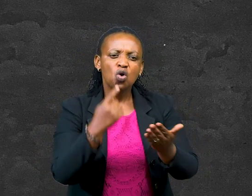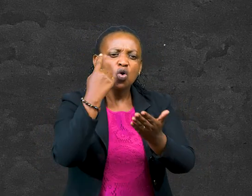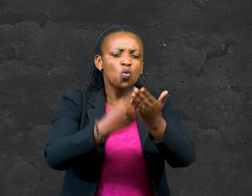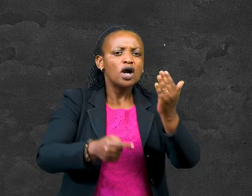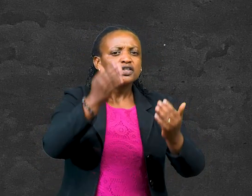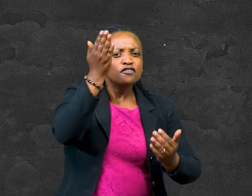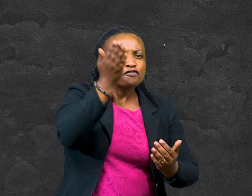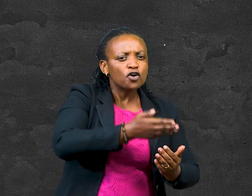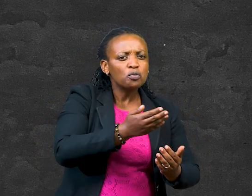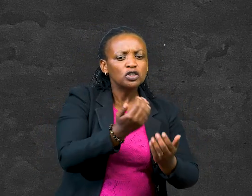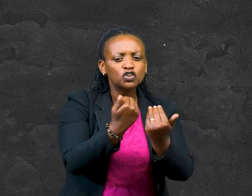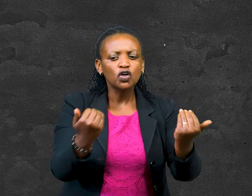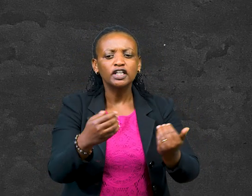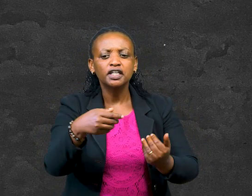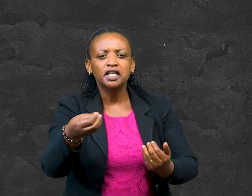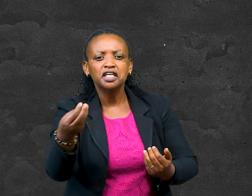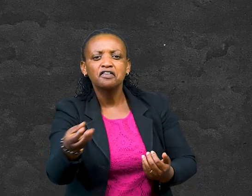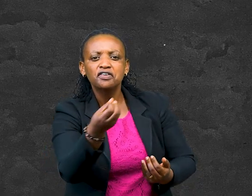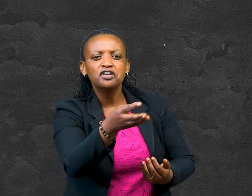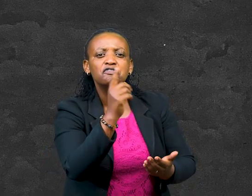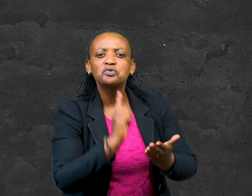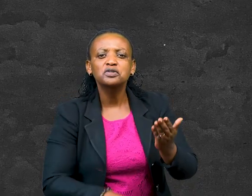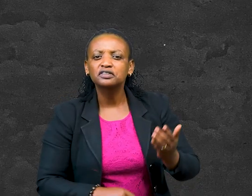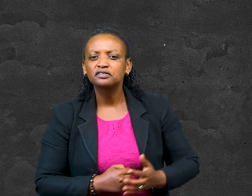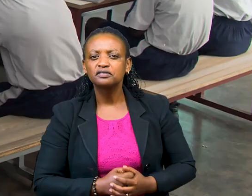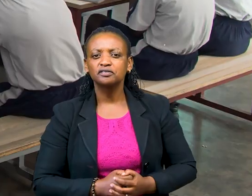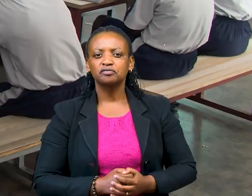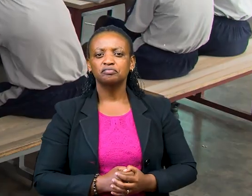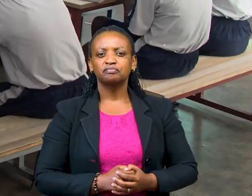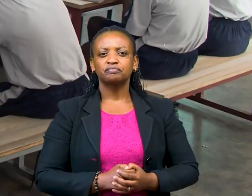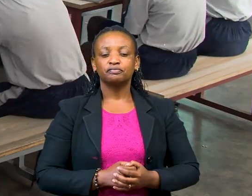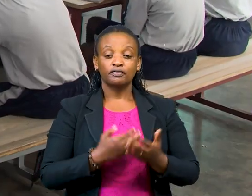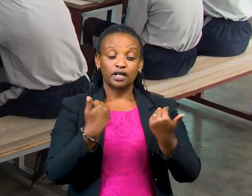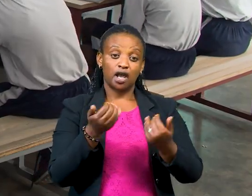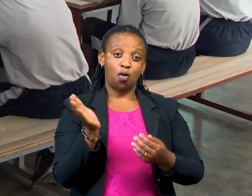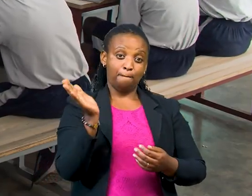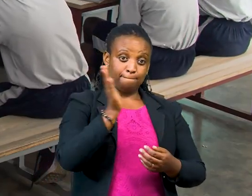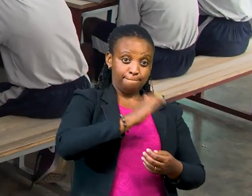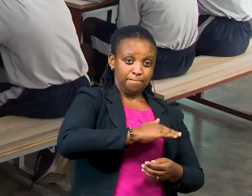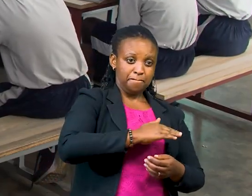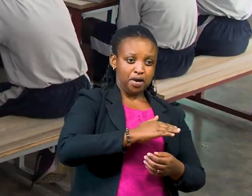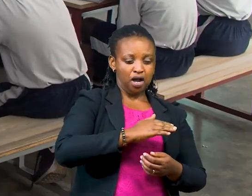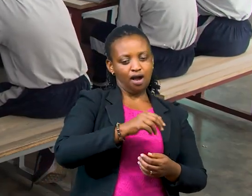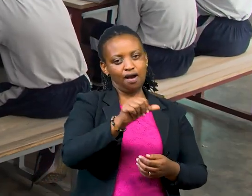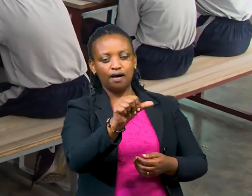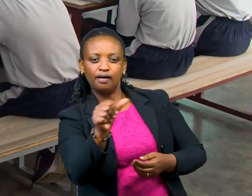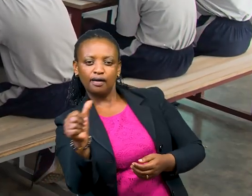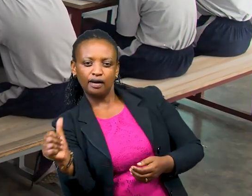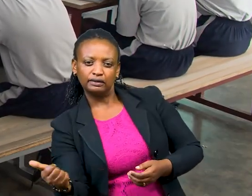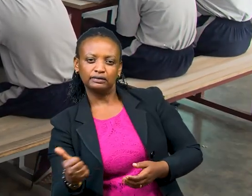What fraction did each child get? So I'll be back